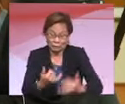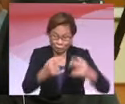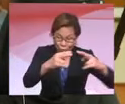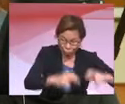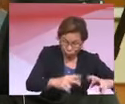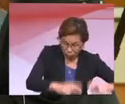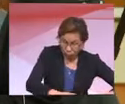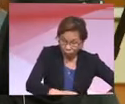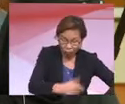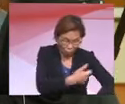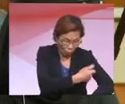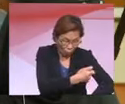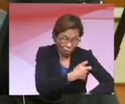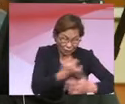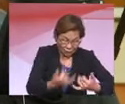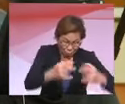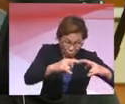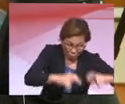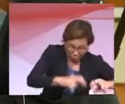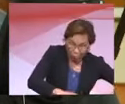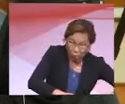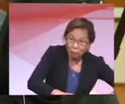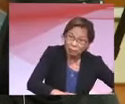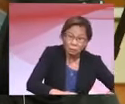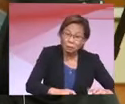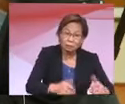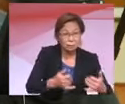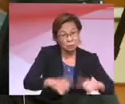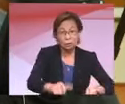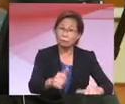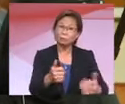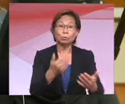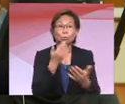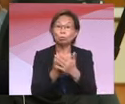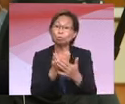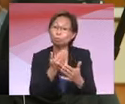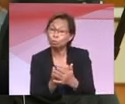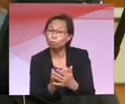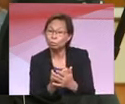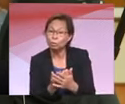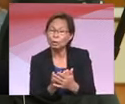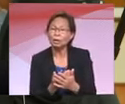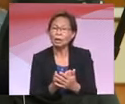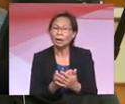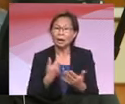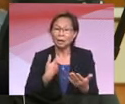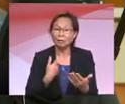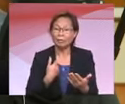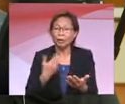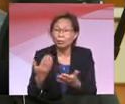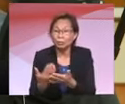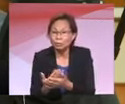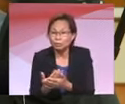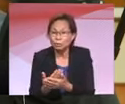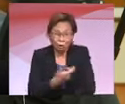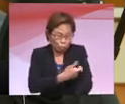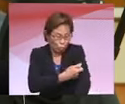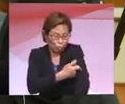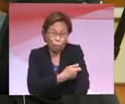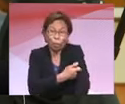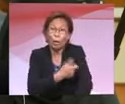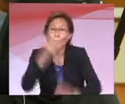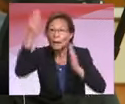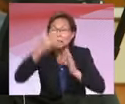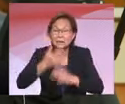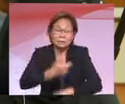still effective? And is it some new progress in Malaysia's vaccine